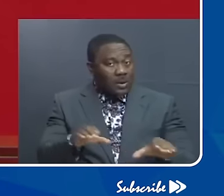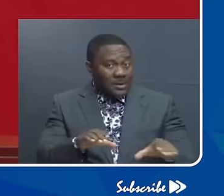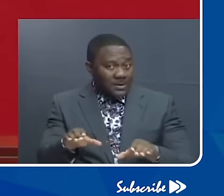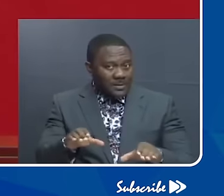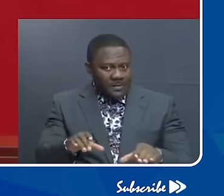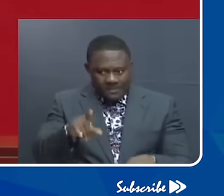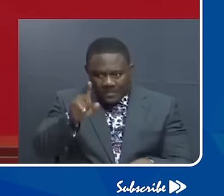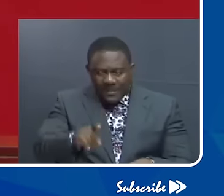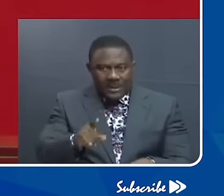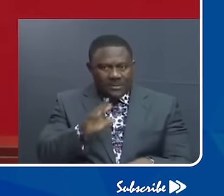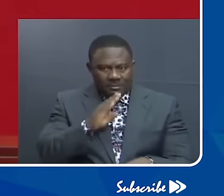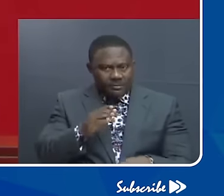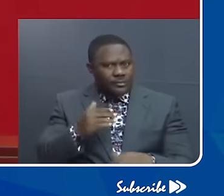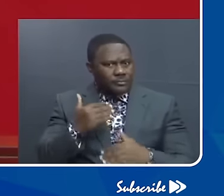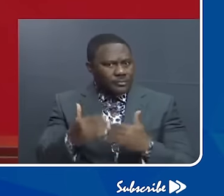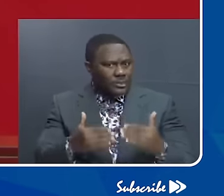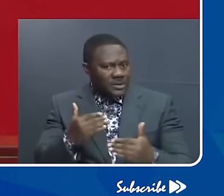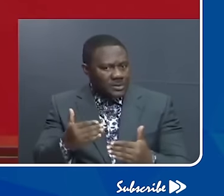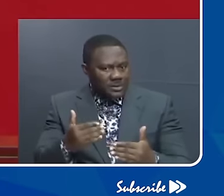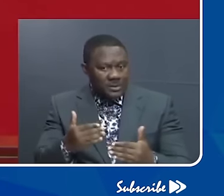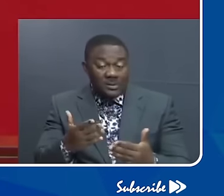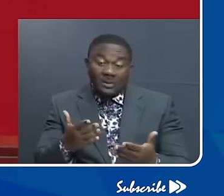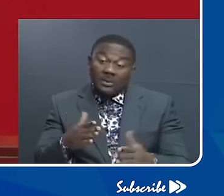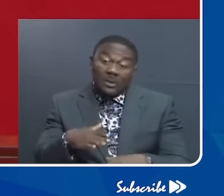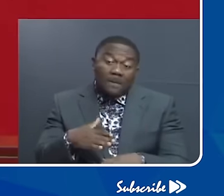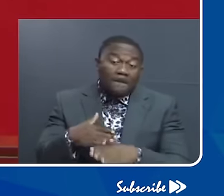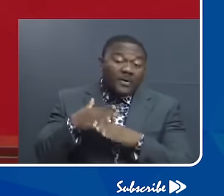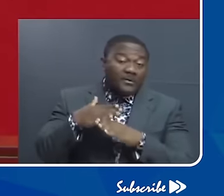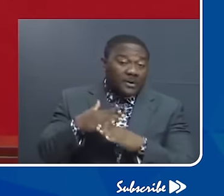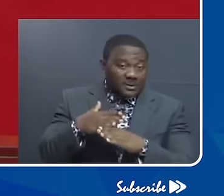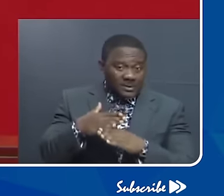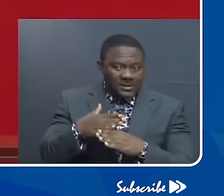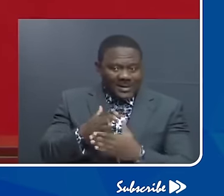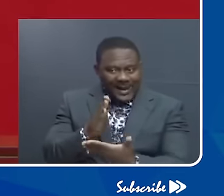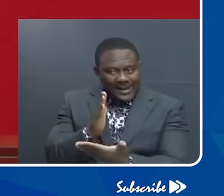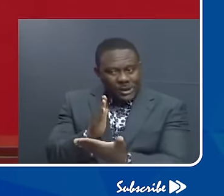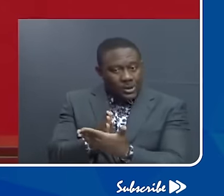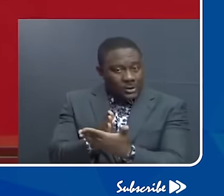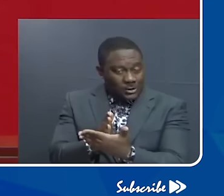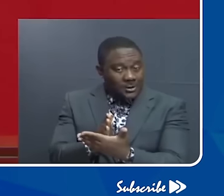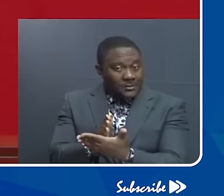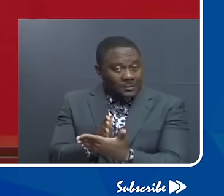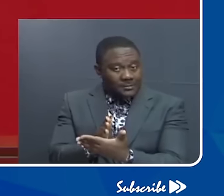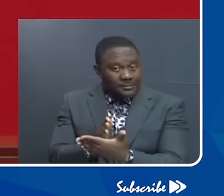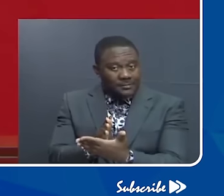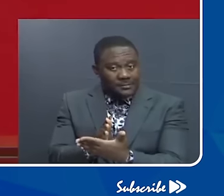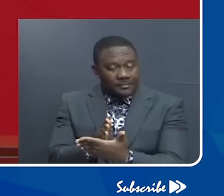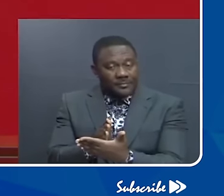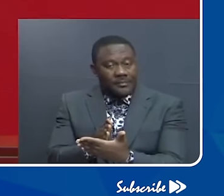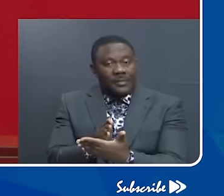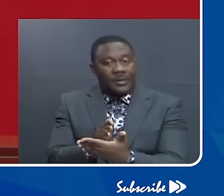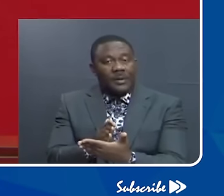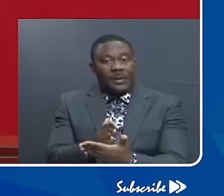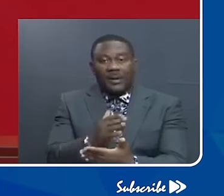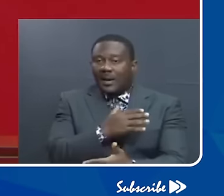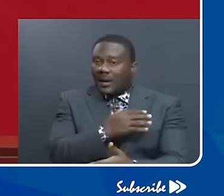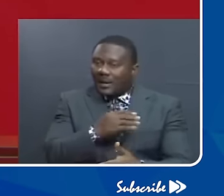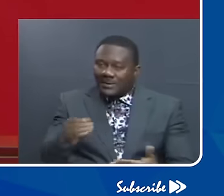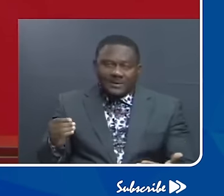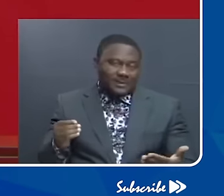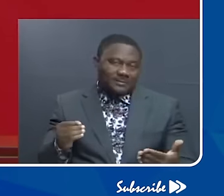be taken that will result in prejudicing the injunctive relief sought and undermining the authority of the